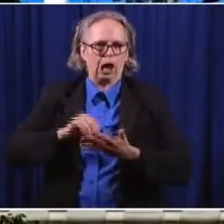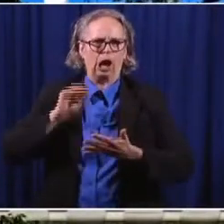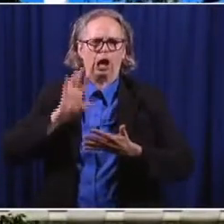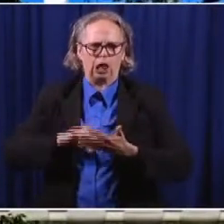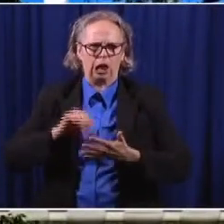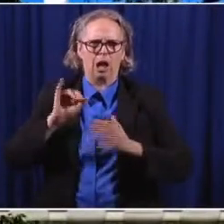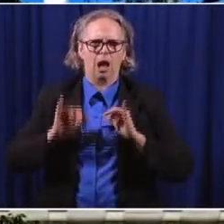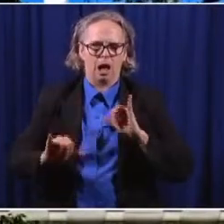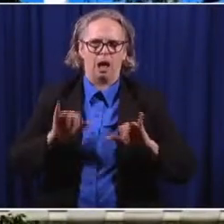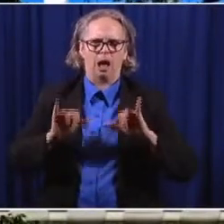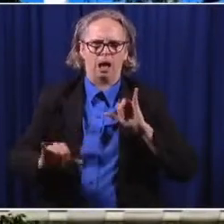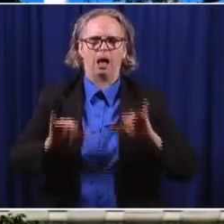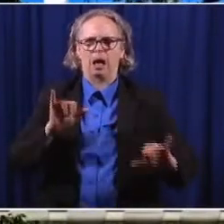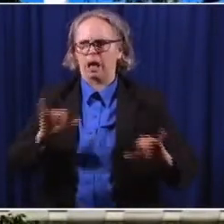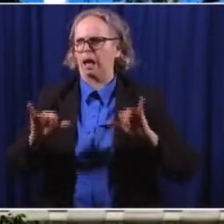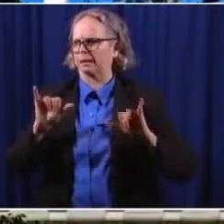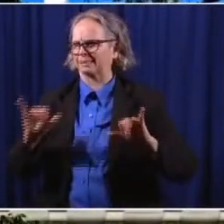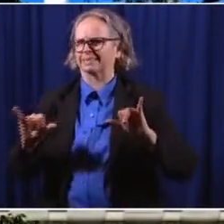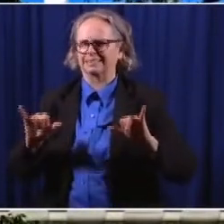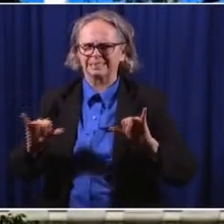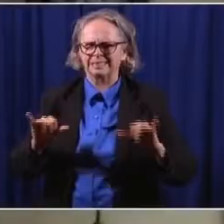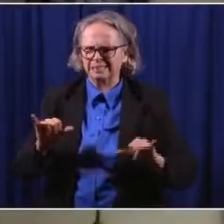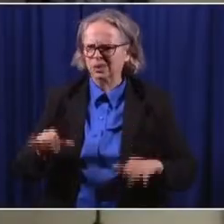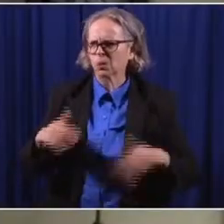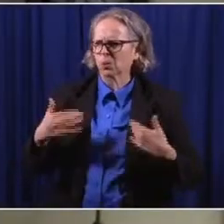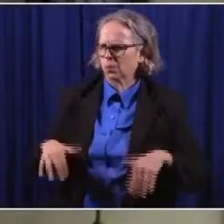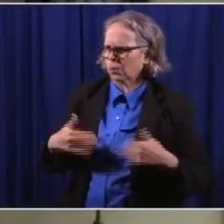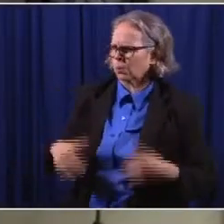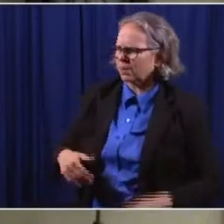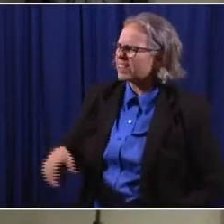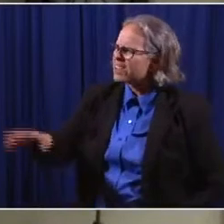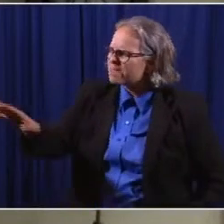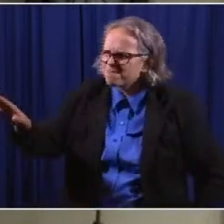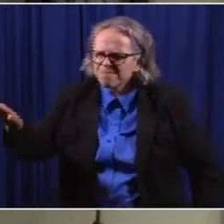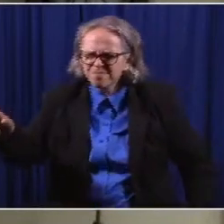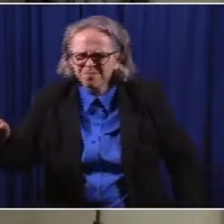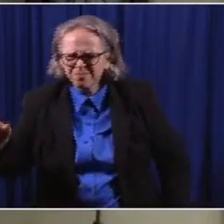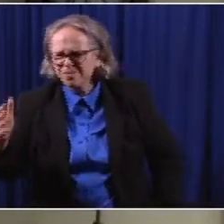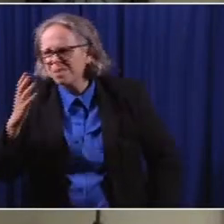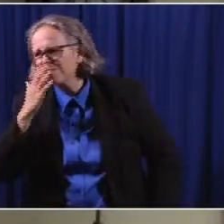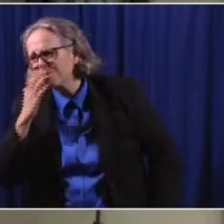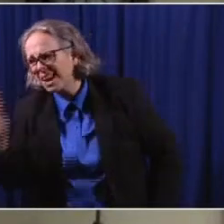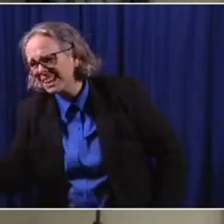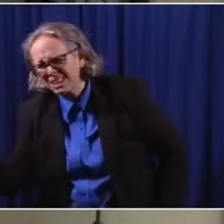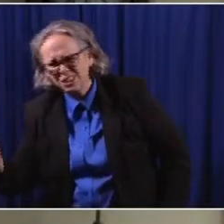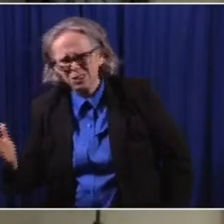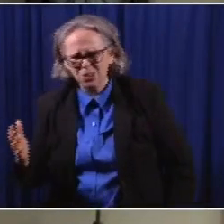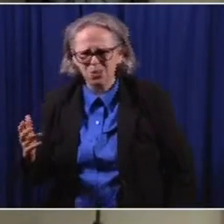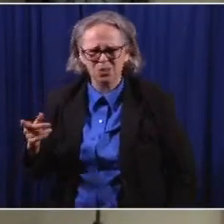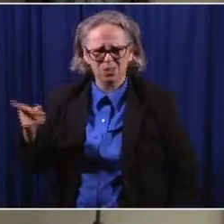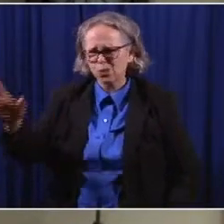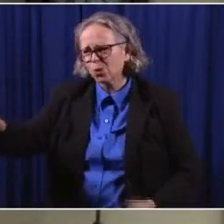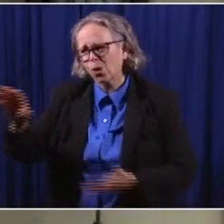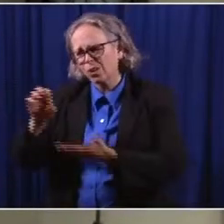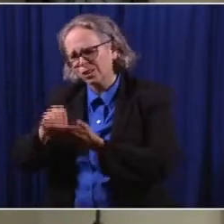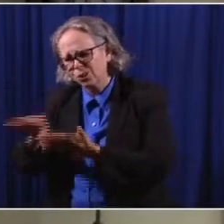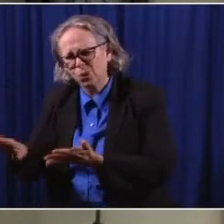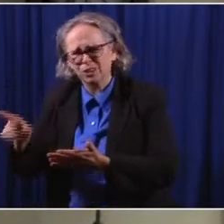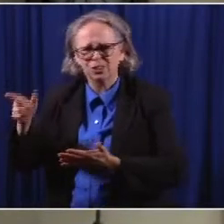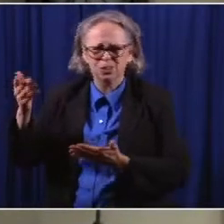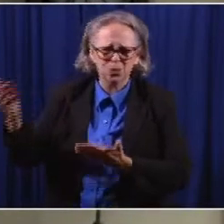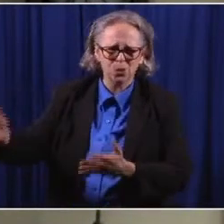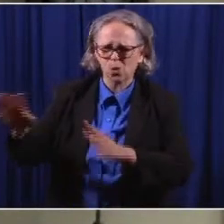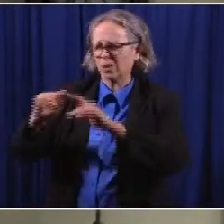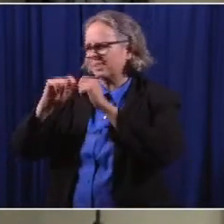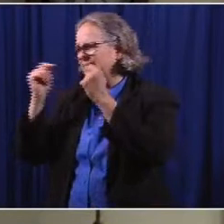10 days. Dr. Francis, thank you, and good luck to you and students at Wittenberg and the faculty and all your team. And